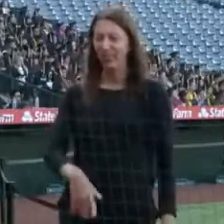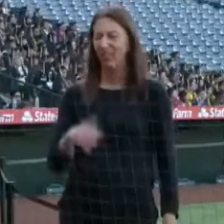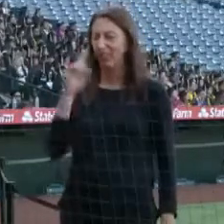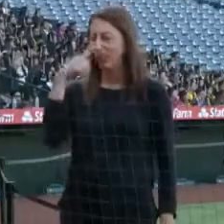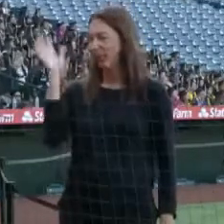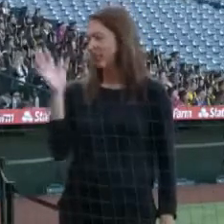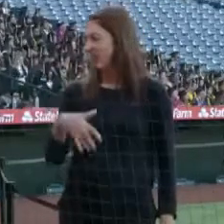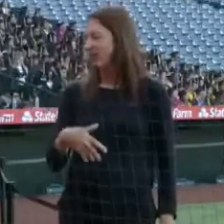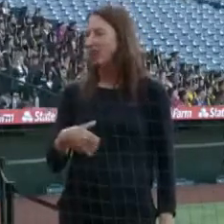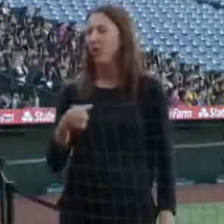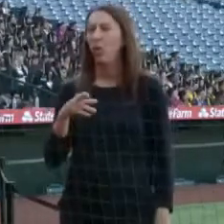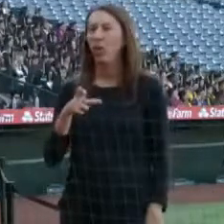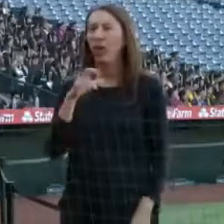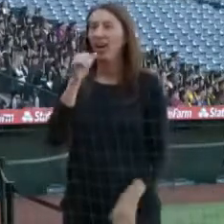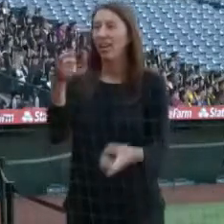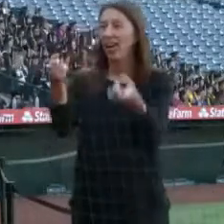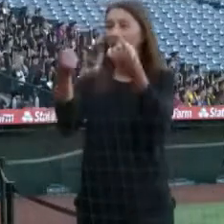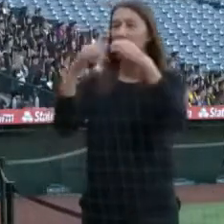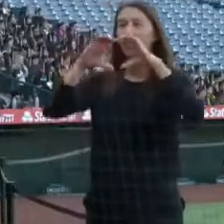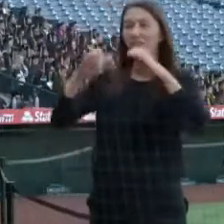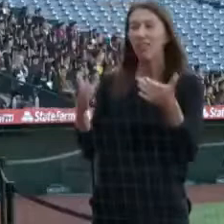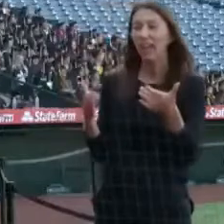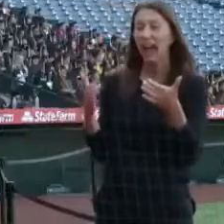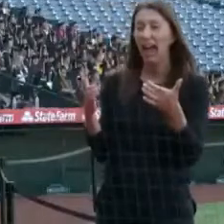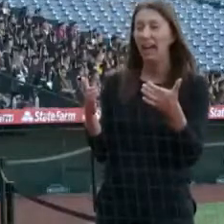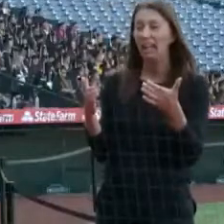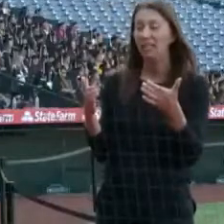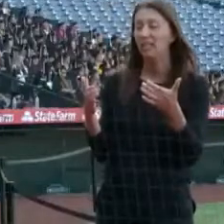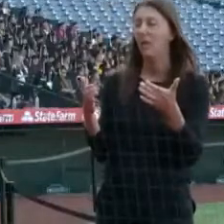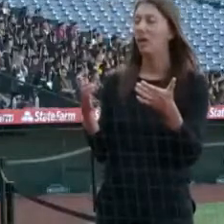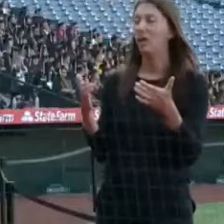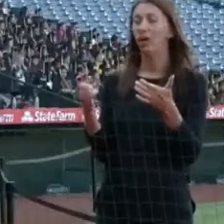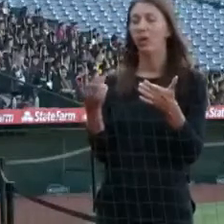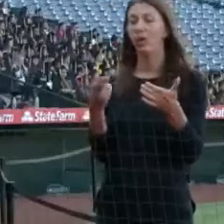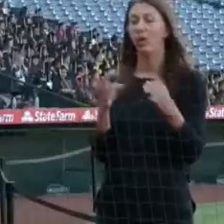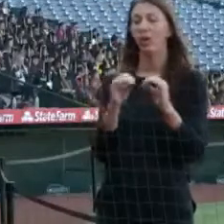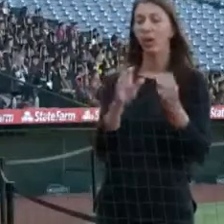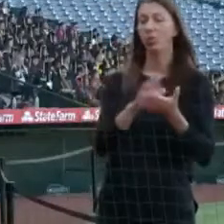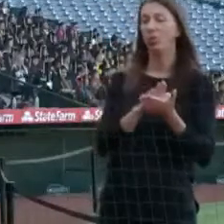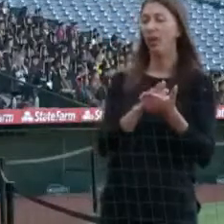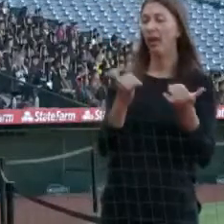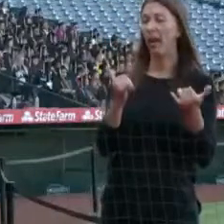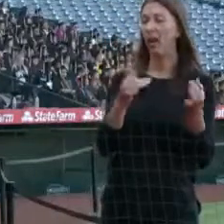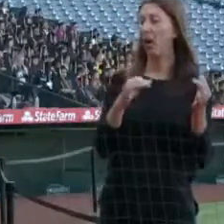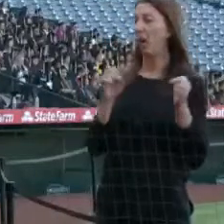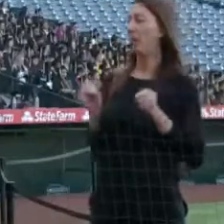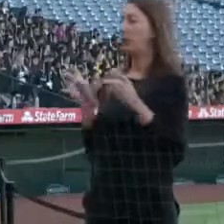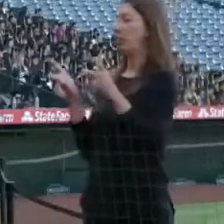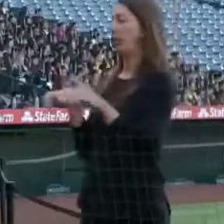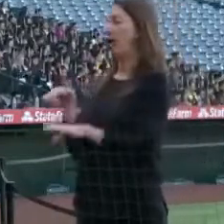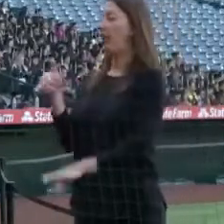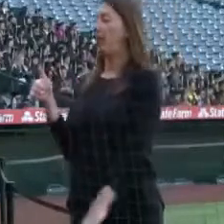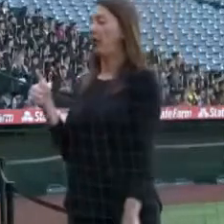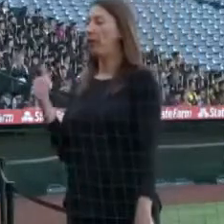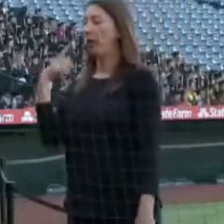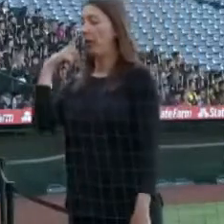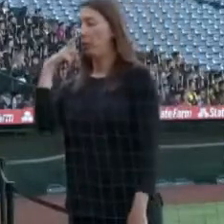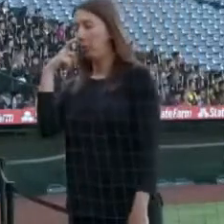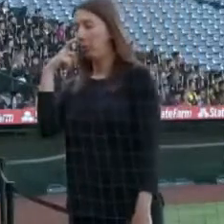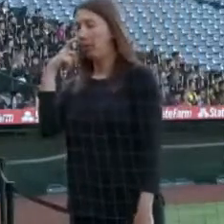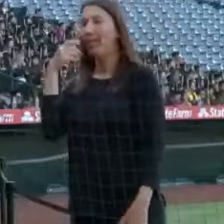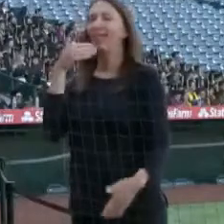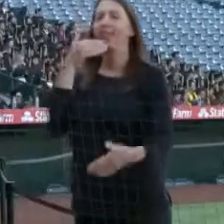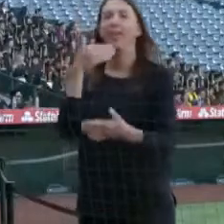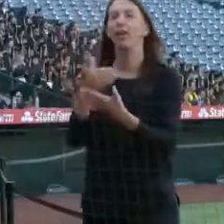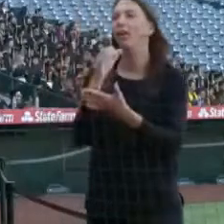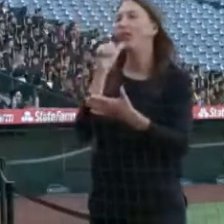to classes opened up other possibilities for you. Thank you again for not leaving. Sticking